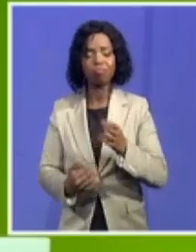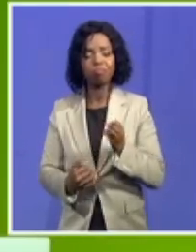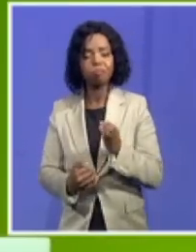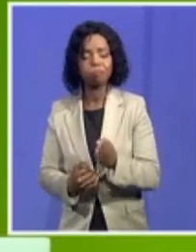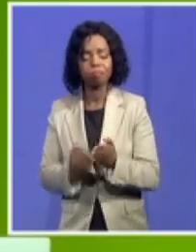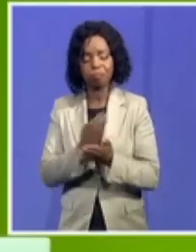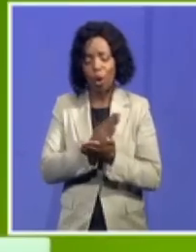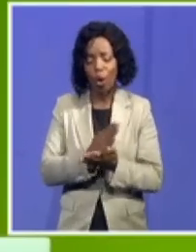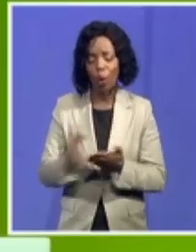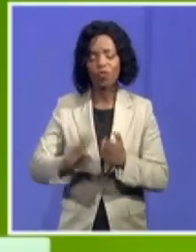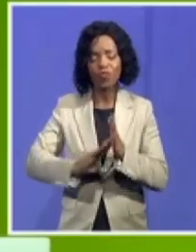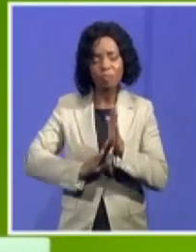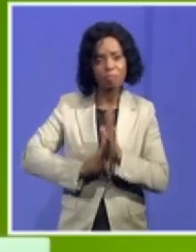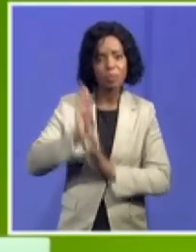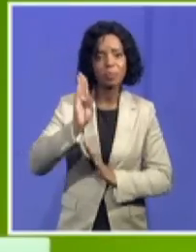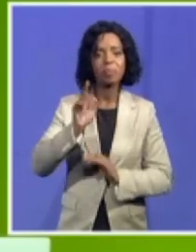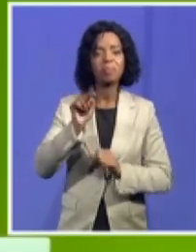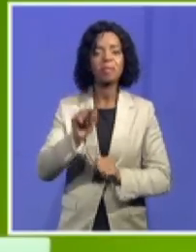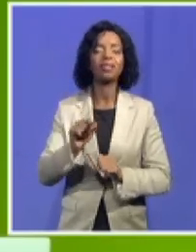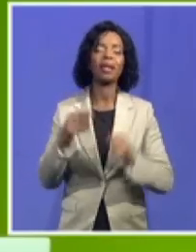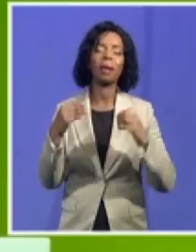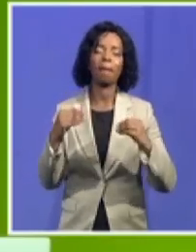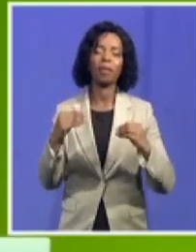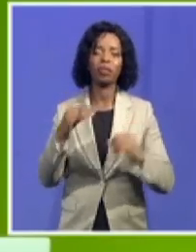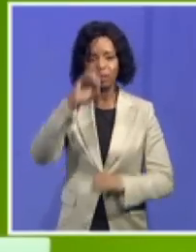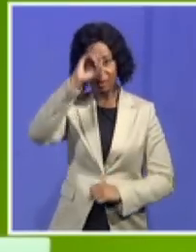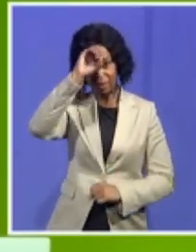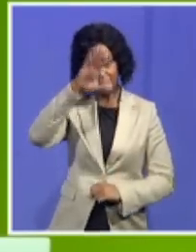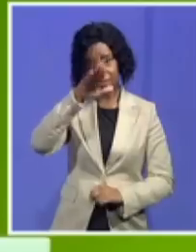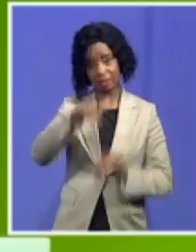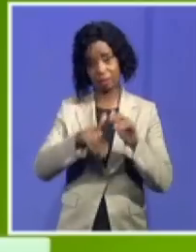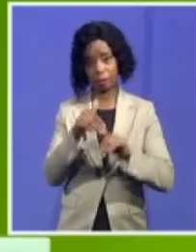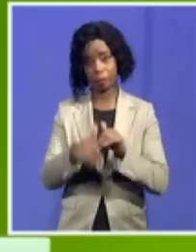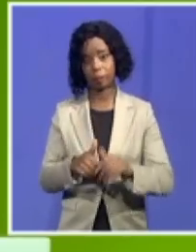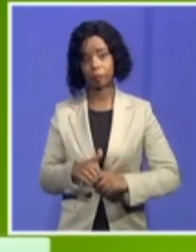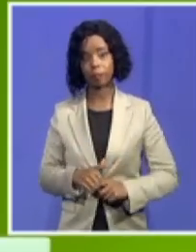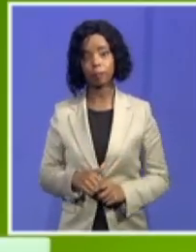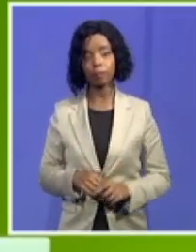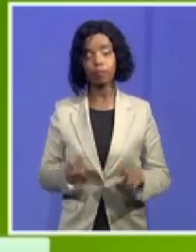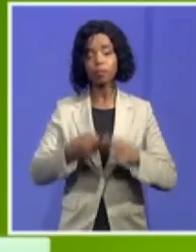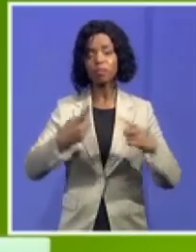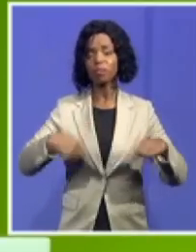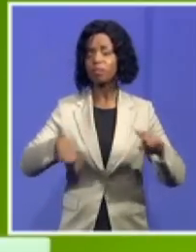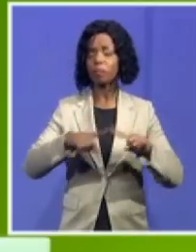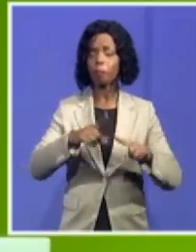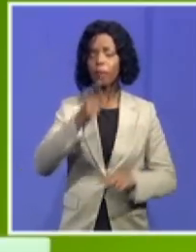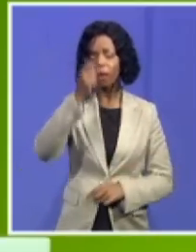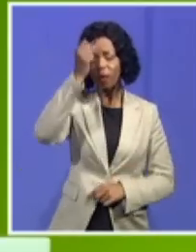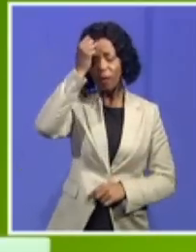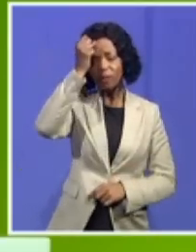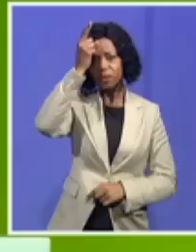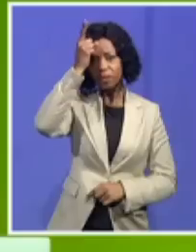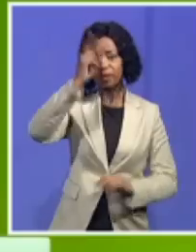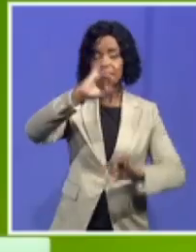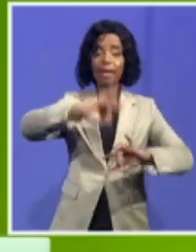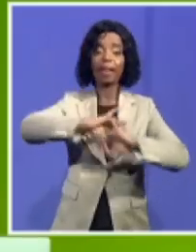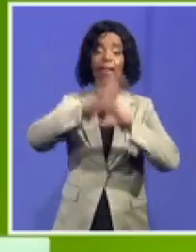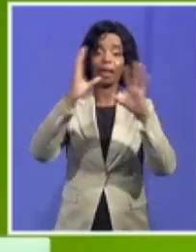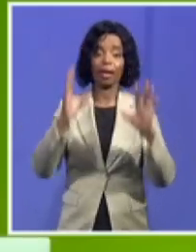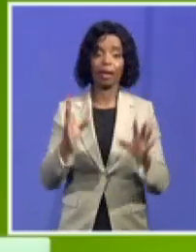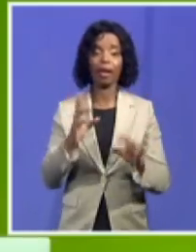the industry. We understand very clearly the need to fix the regulatory and